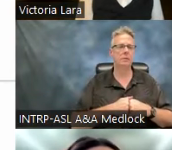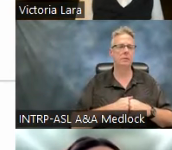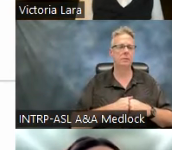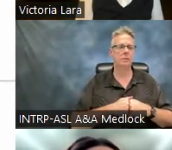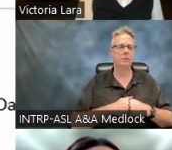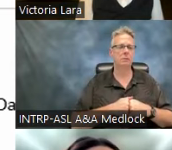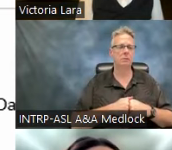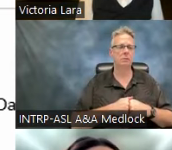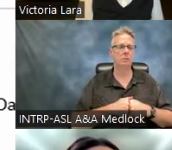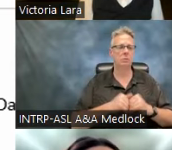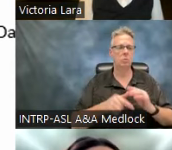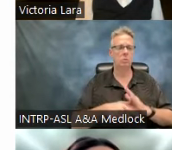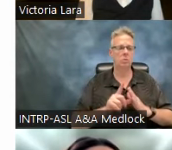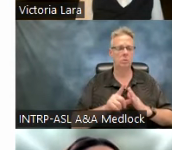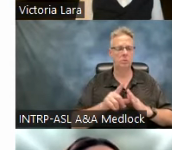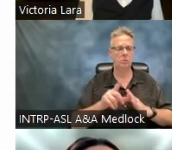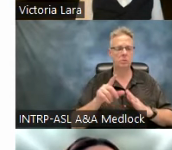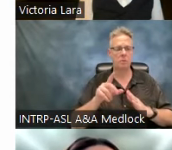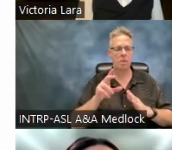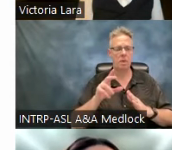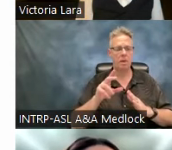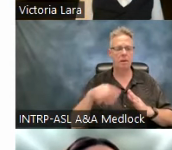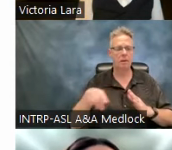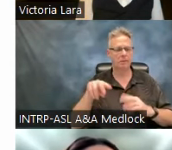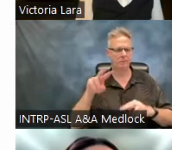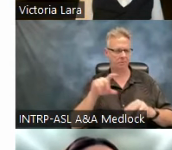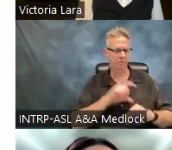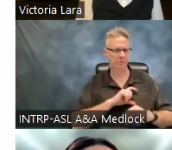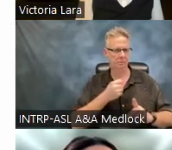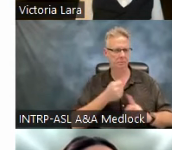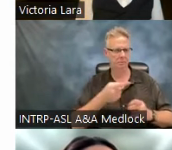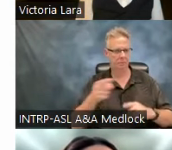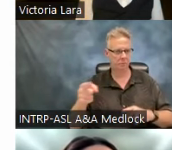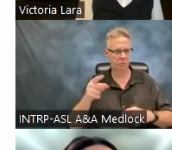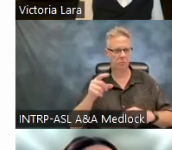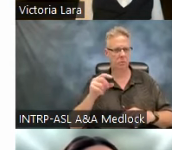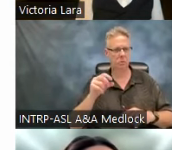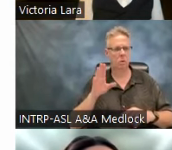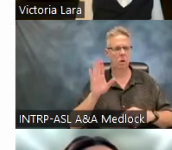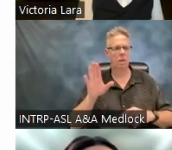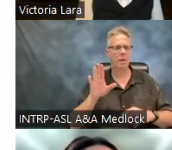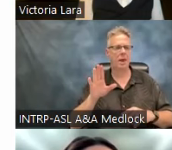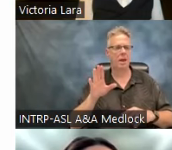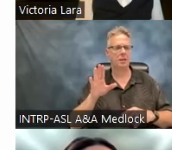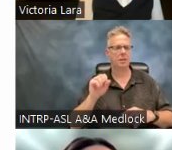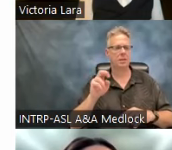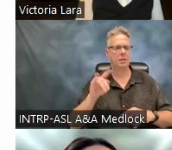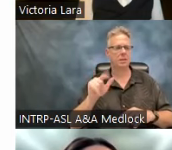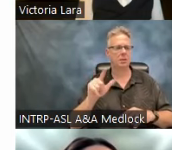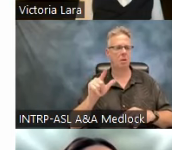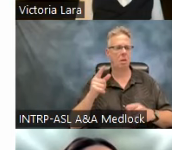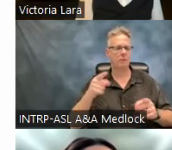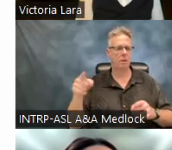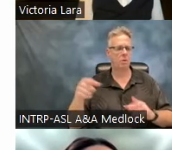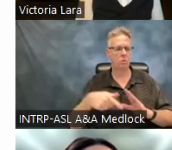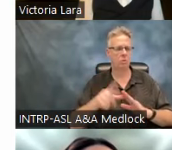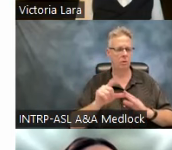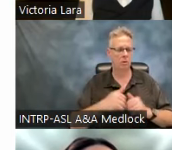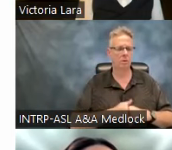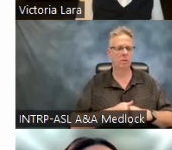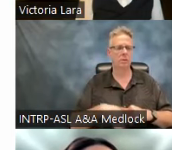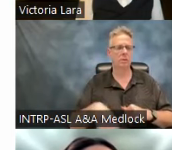There may be a review of undesirable police-related incidents or a sentinel event review. And